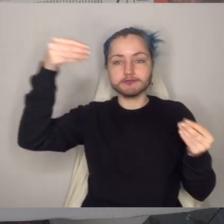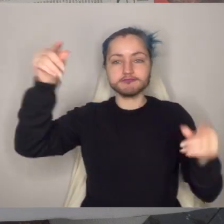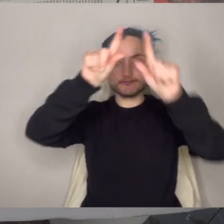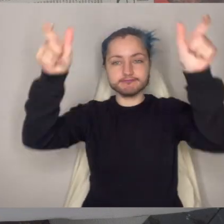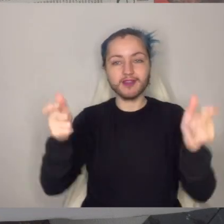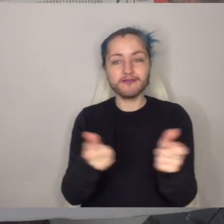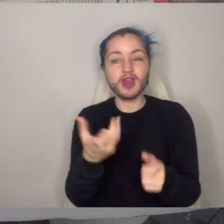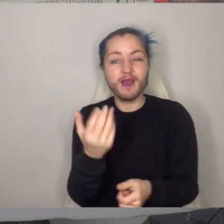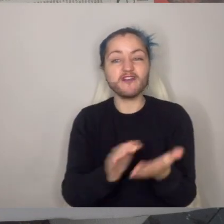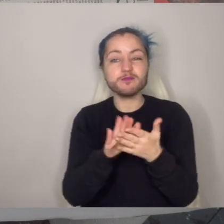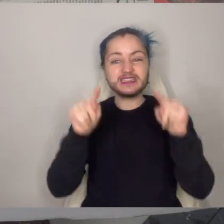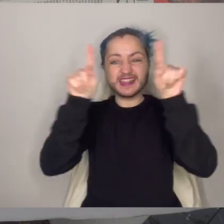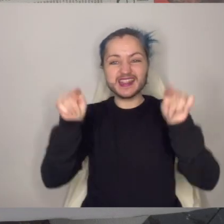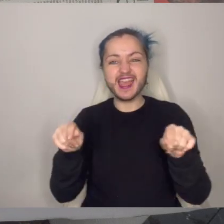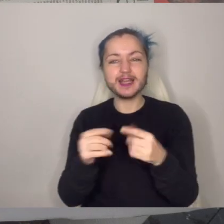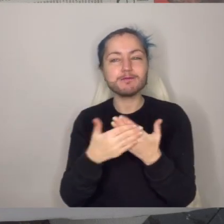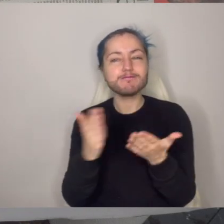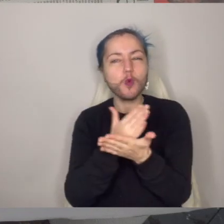going to make the edges look a little bit neater.